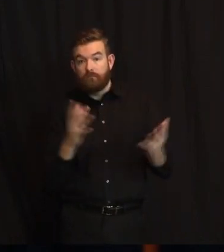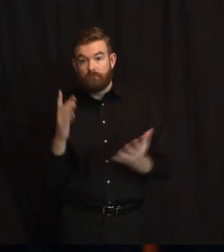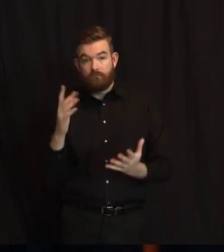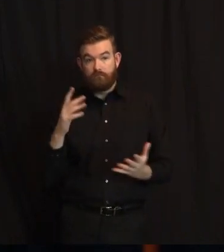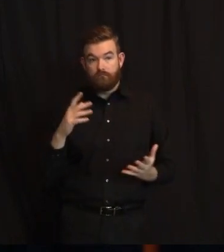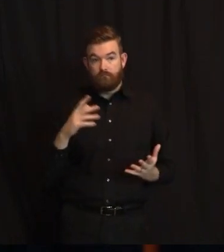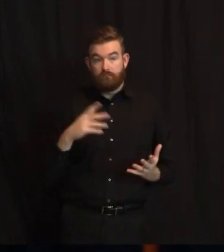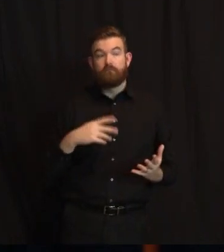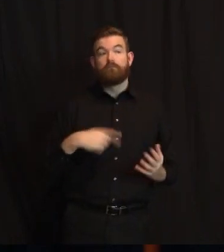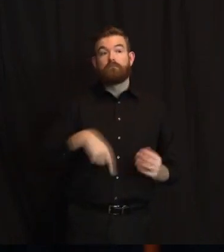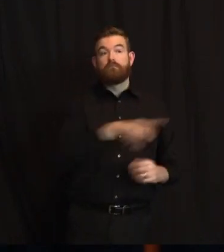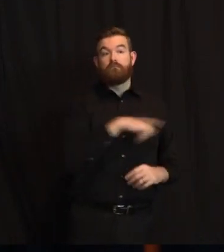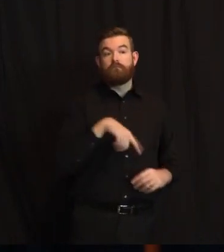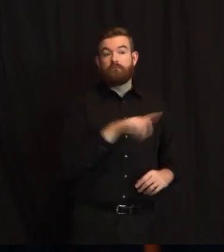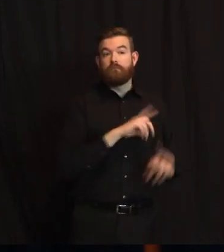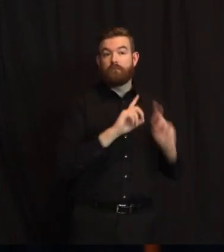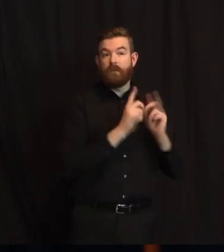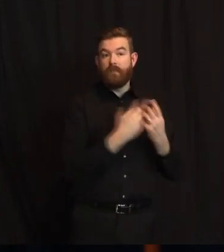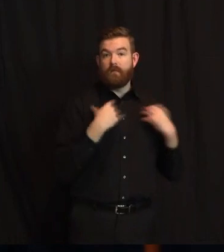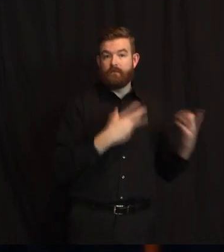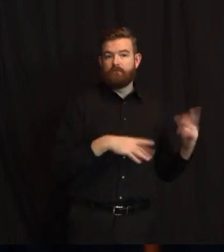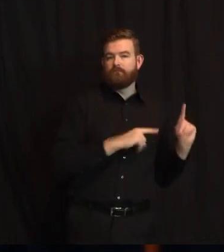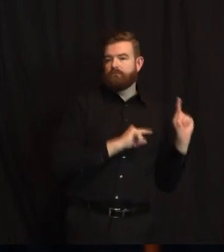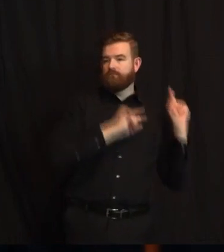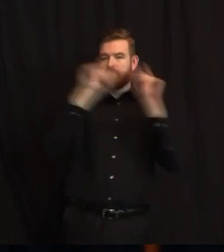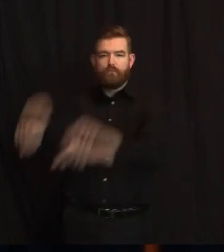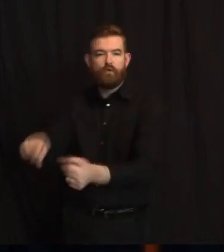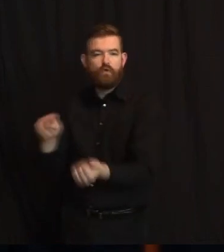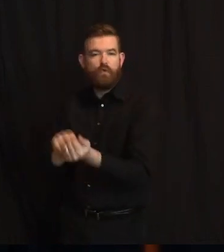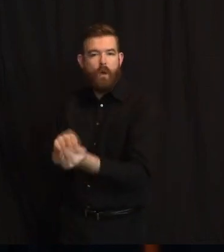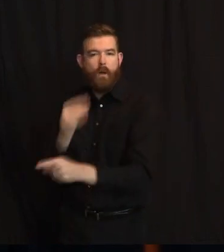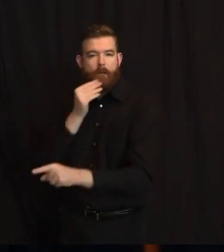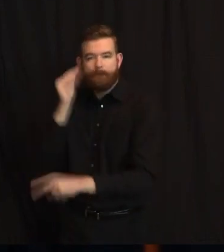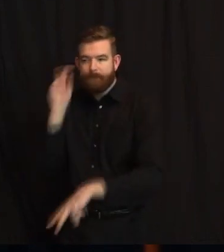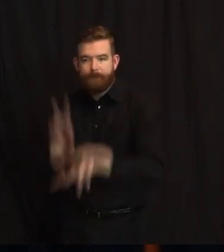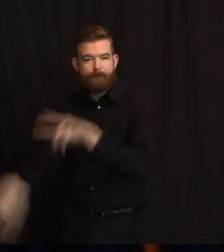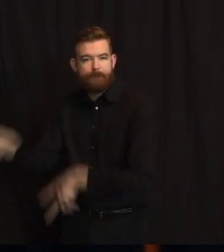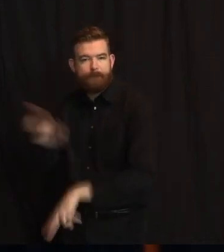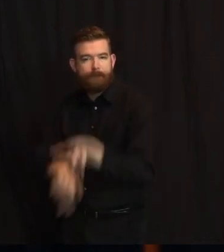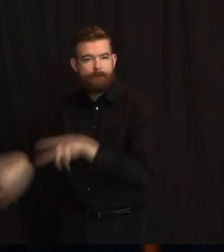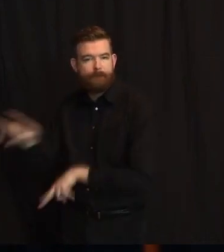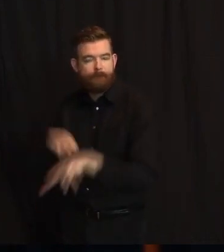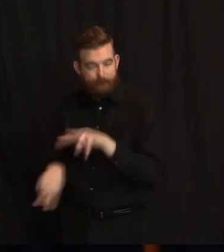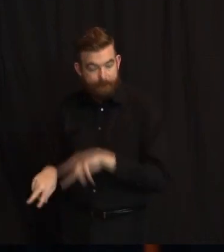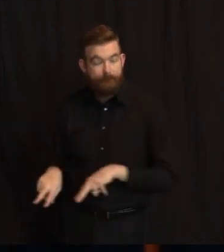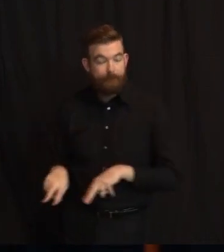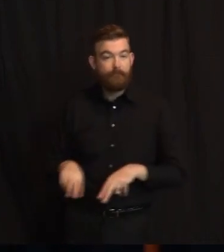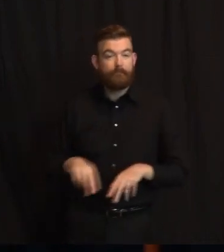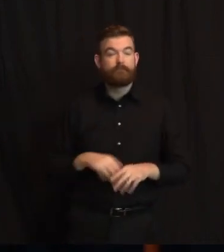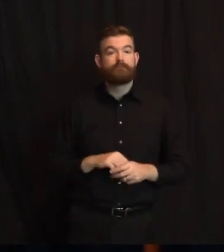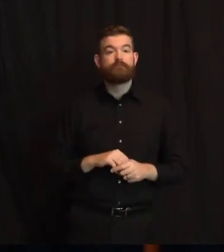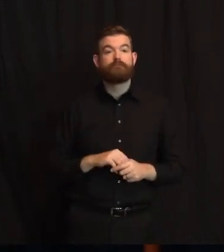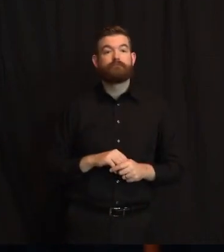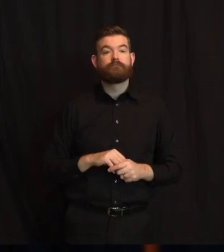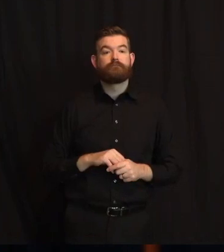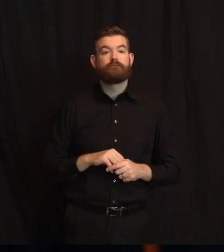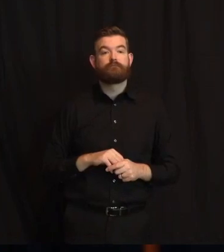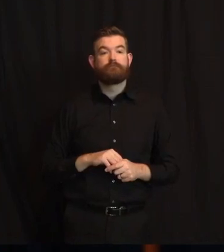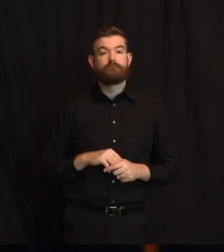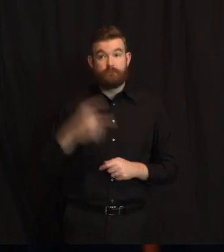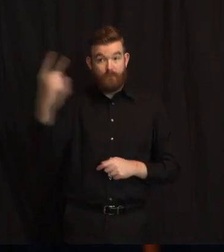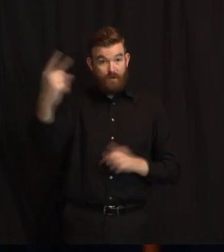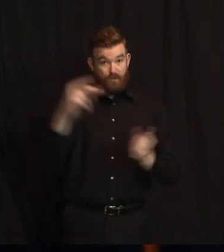to determine what is going on. But I do have to say, it is not one. There's a